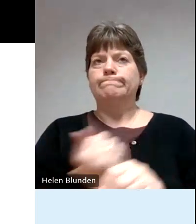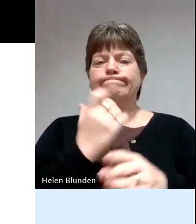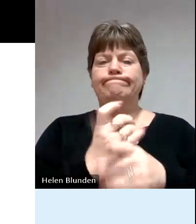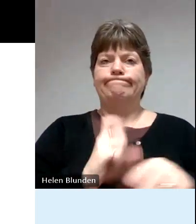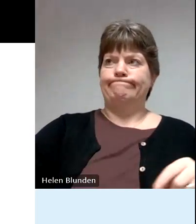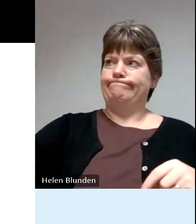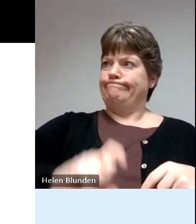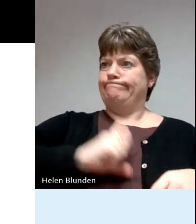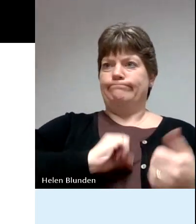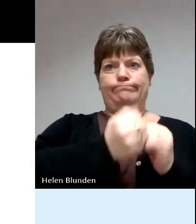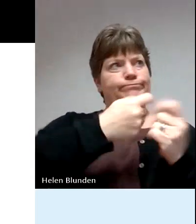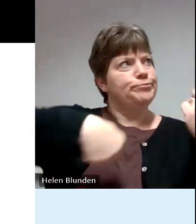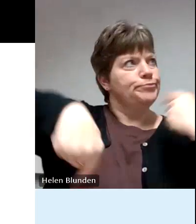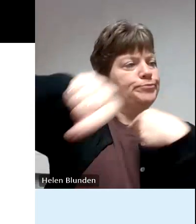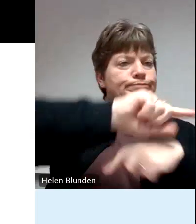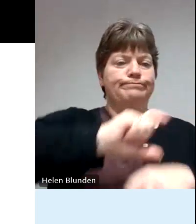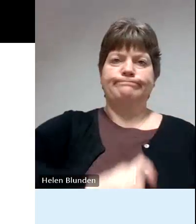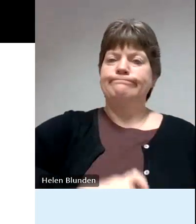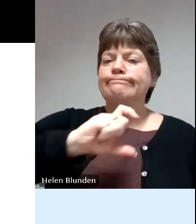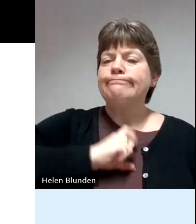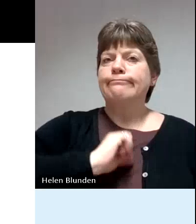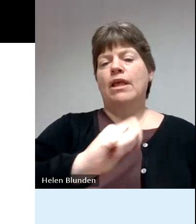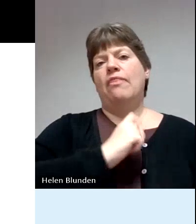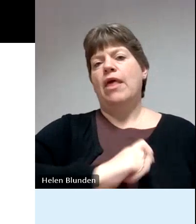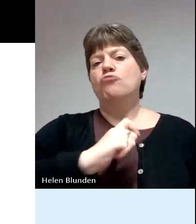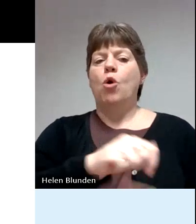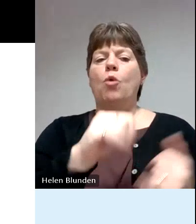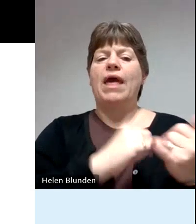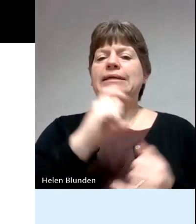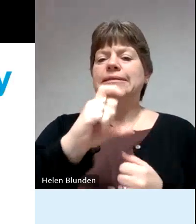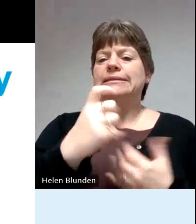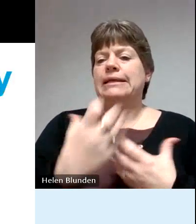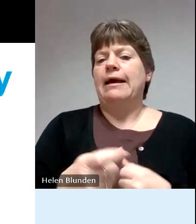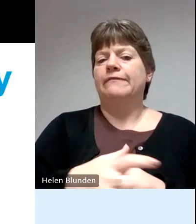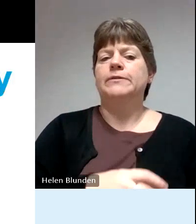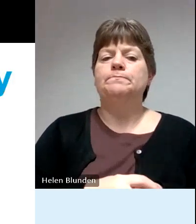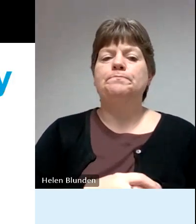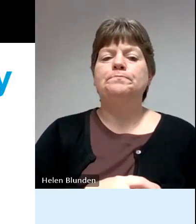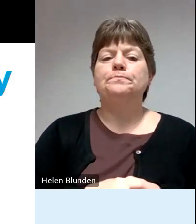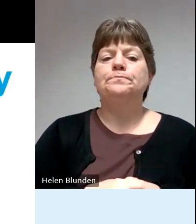their partners in terms of the role that the SCC plays.